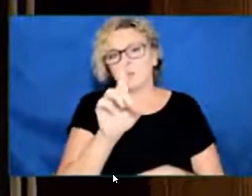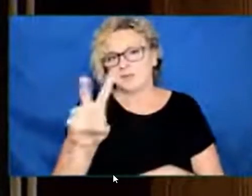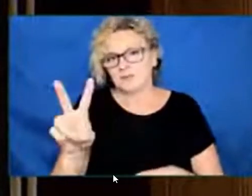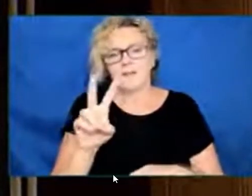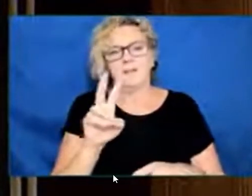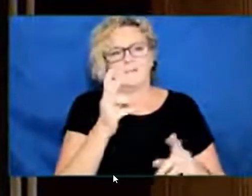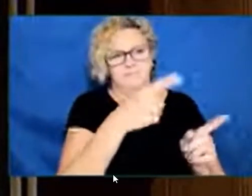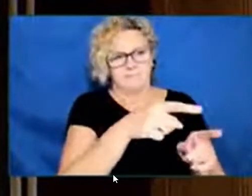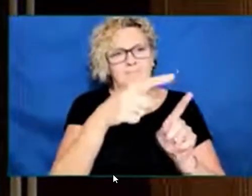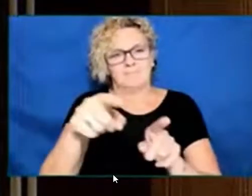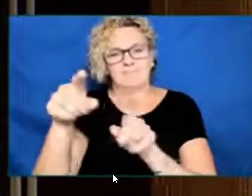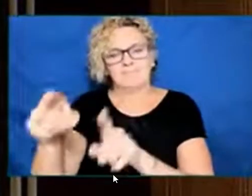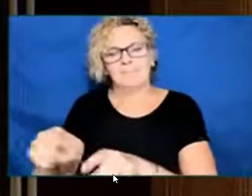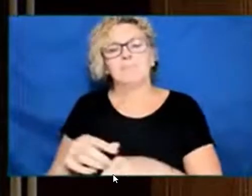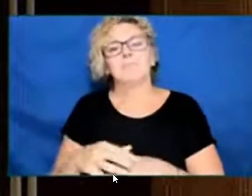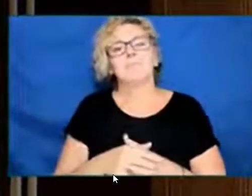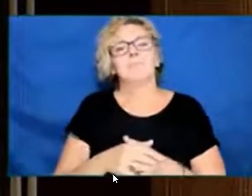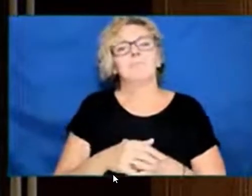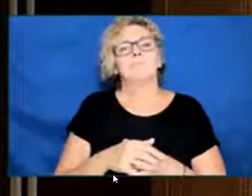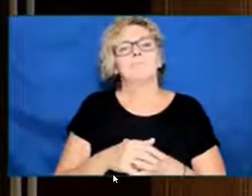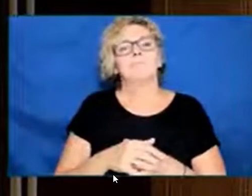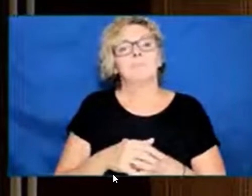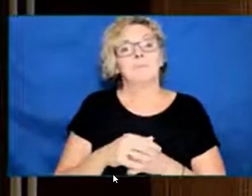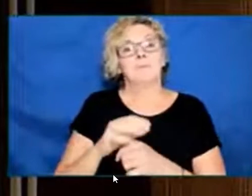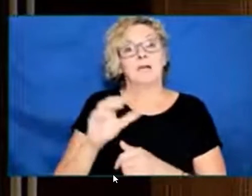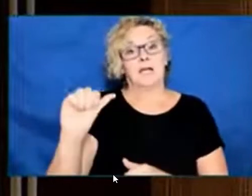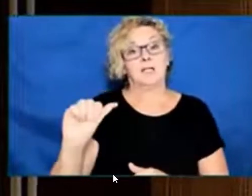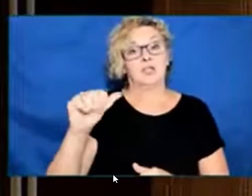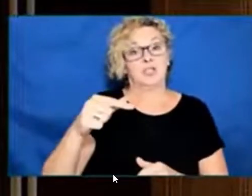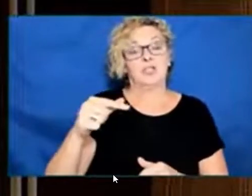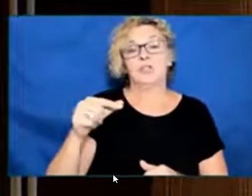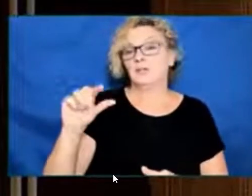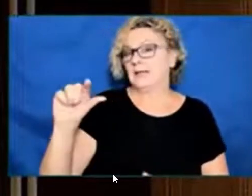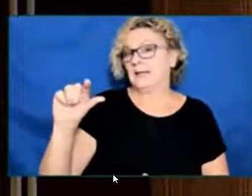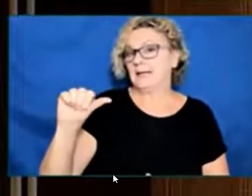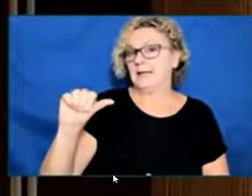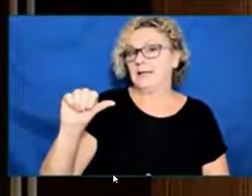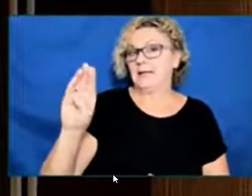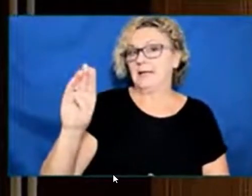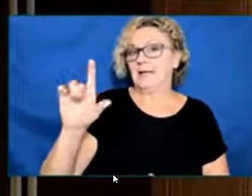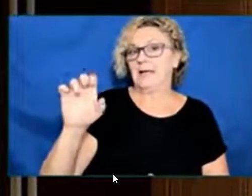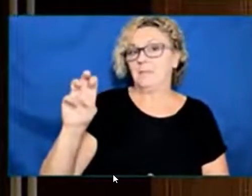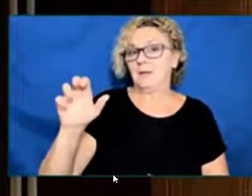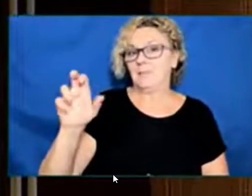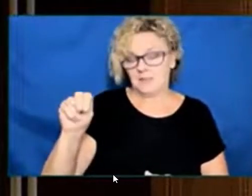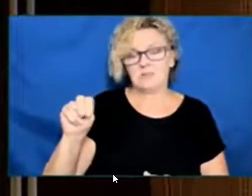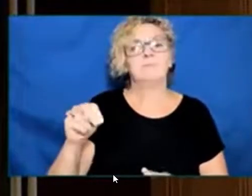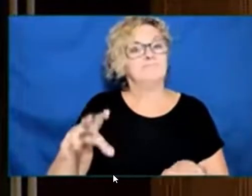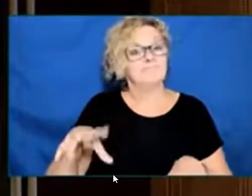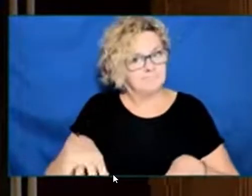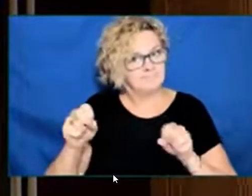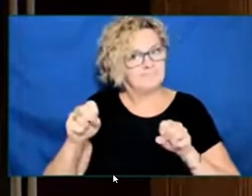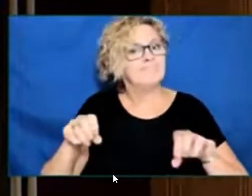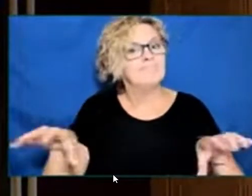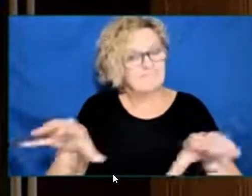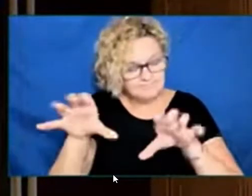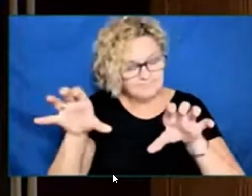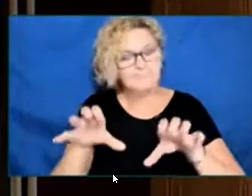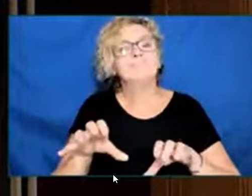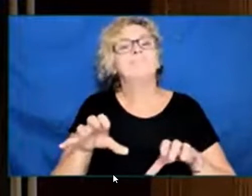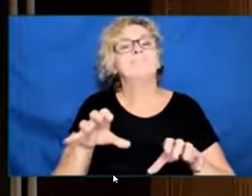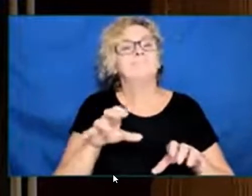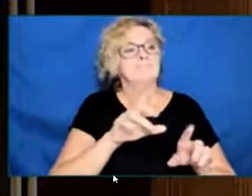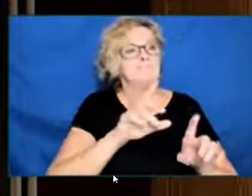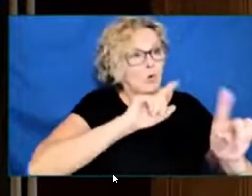General Gableman took specific steps. He issued specific directions to prosecutors